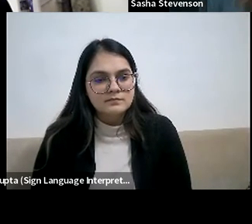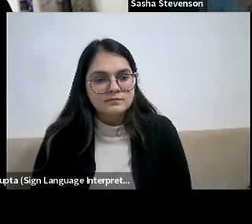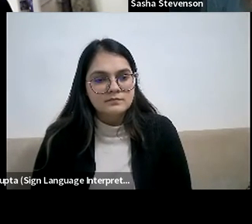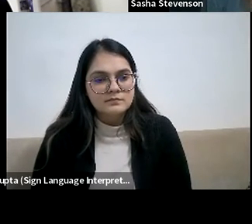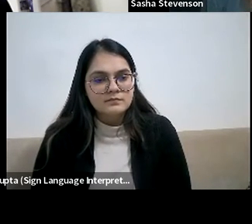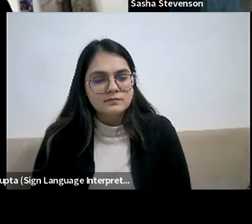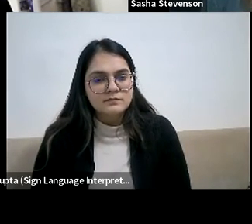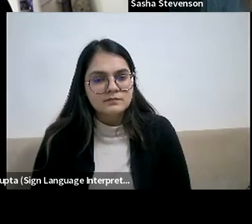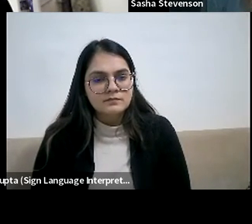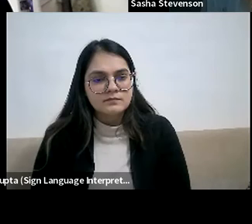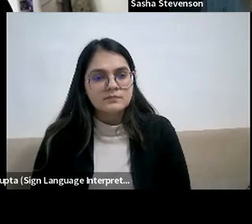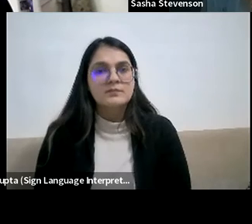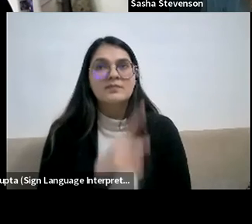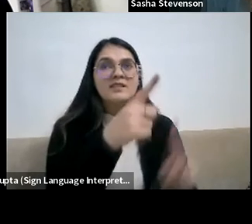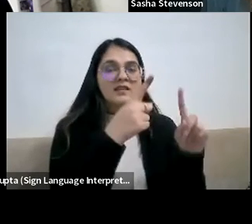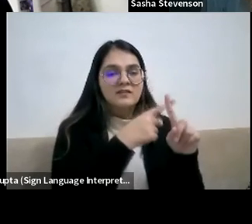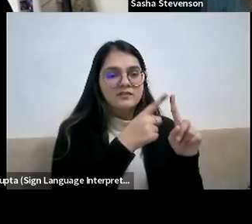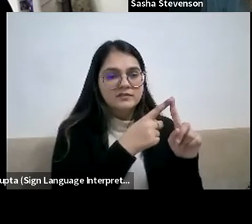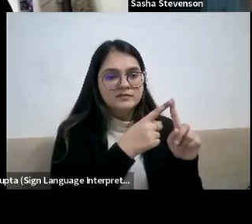I mean, I think the first thing